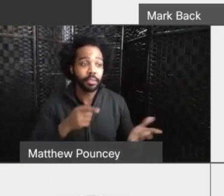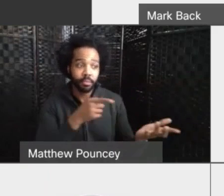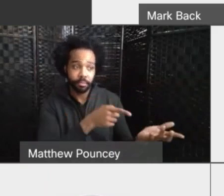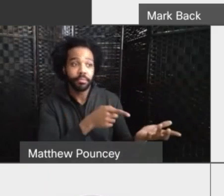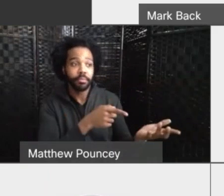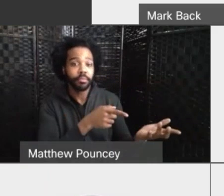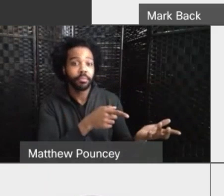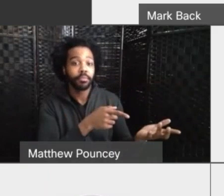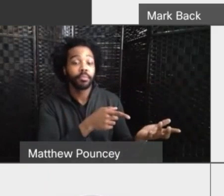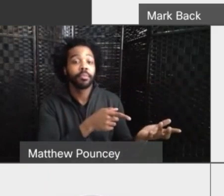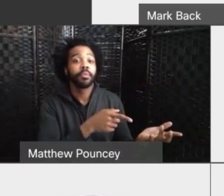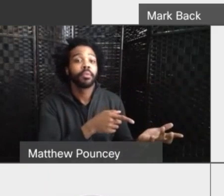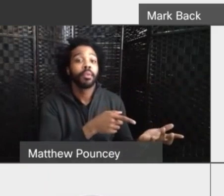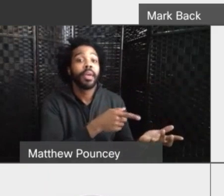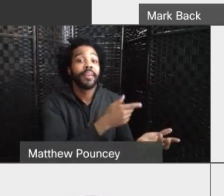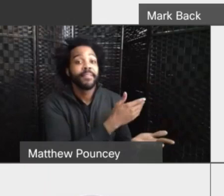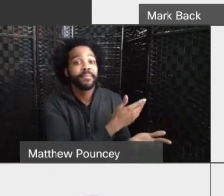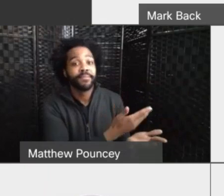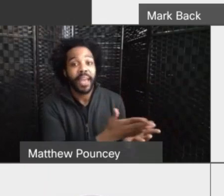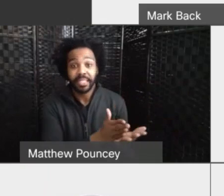Phase 1B